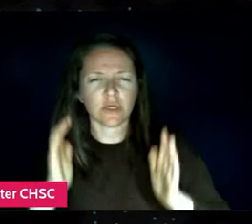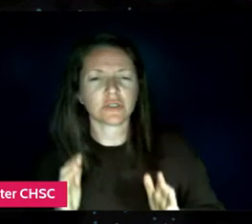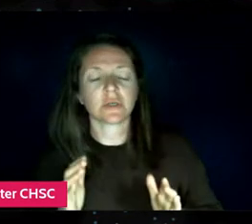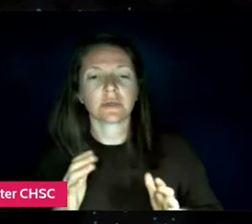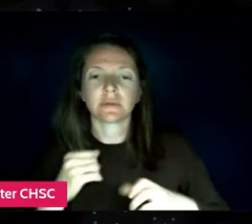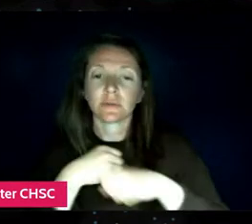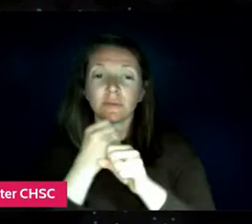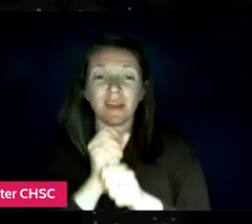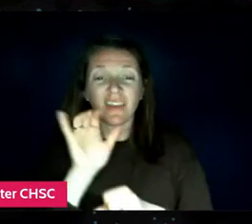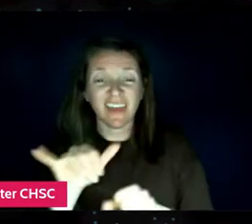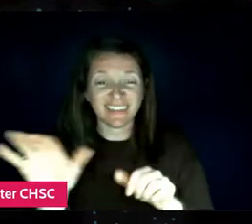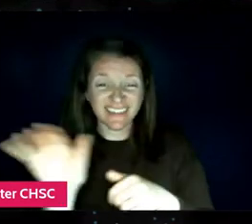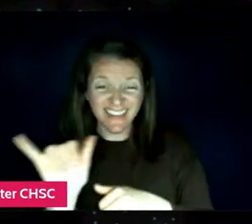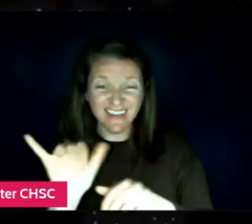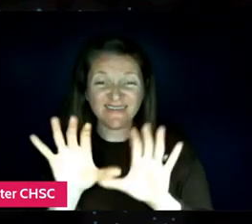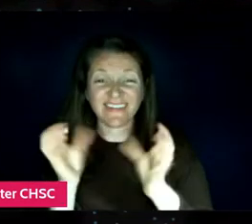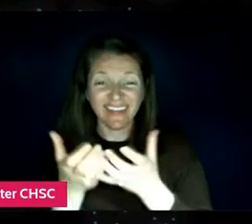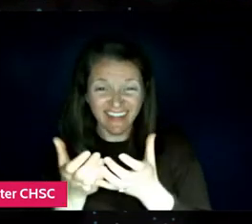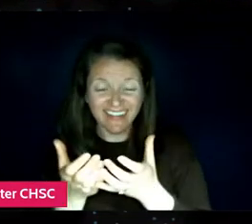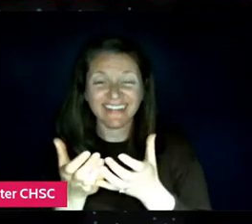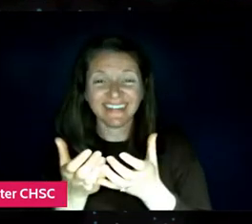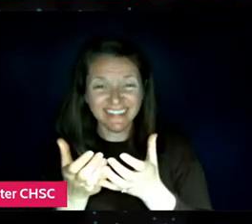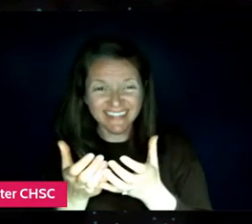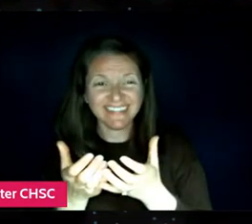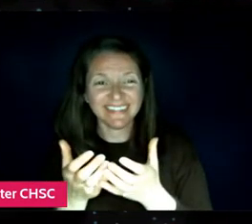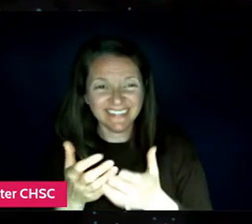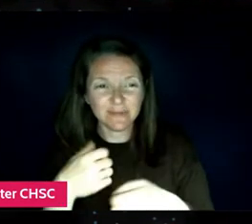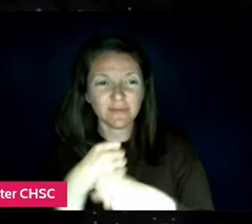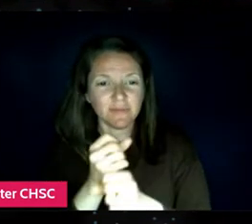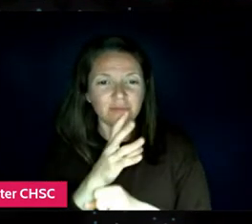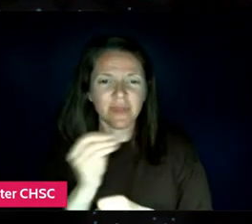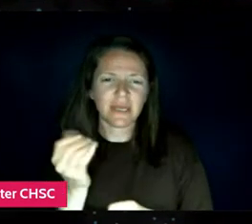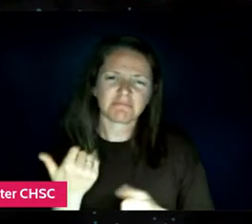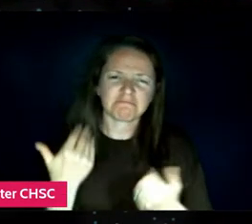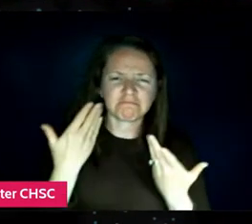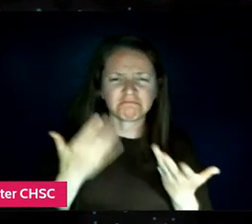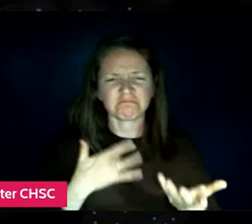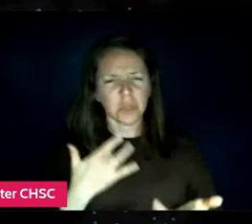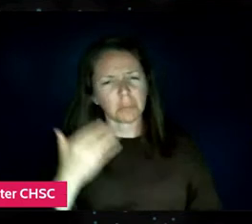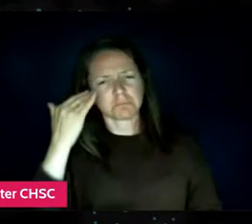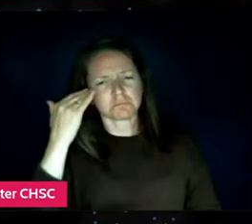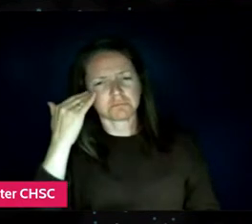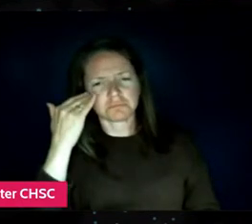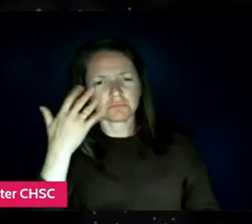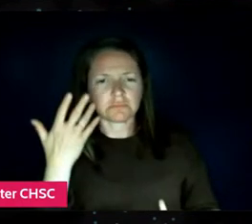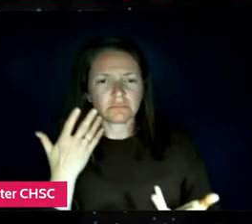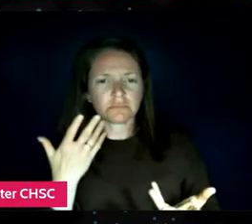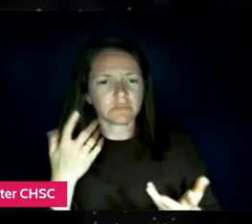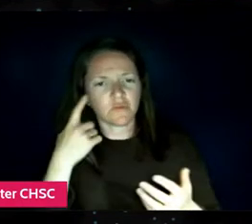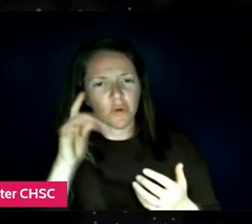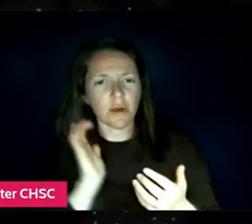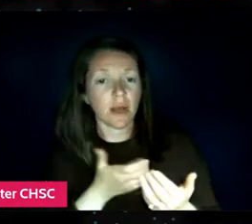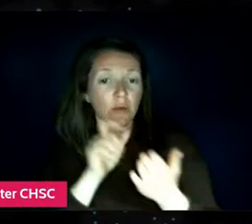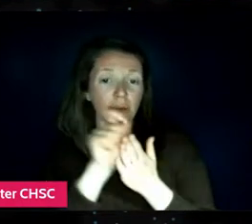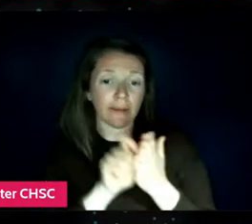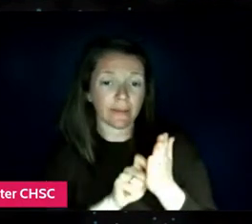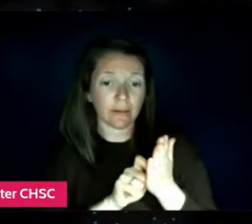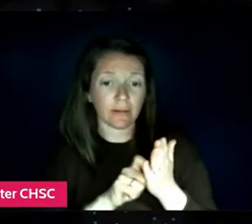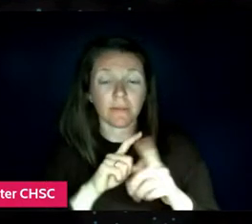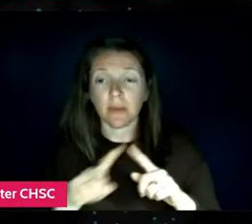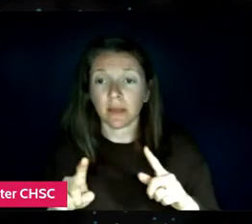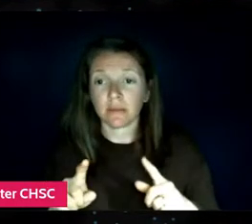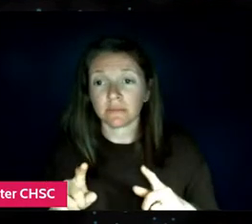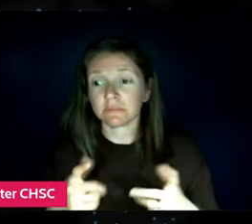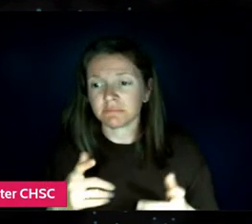same class. And I think that was something that we all kind of, you know, had like a familiarity with, I think, in terms of writing. But yeah, no, for